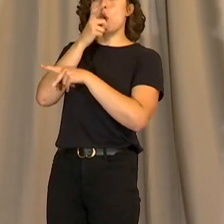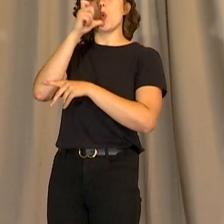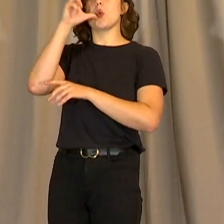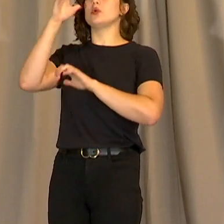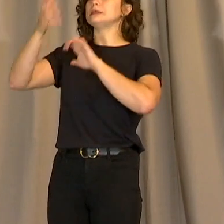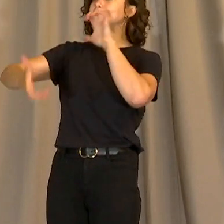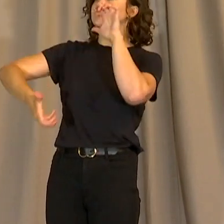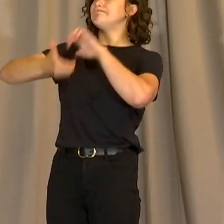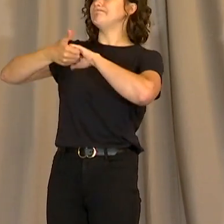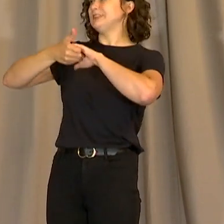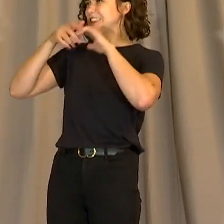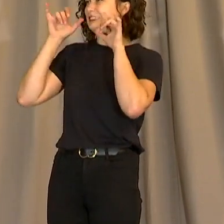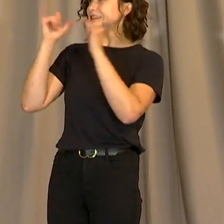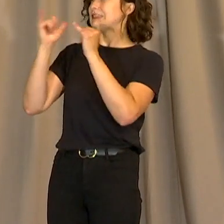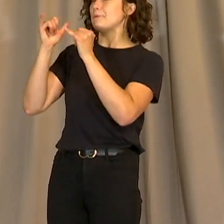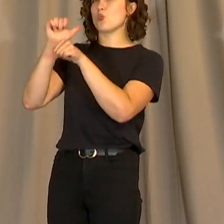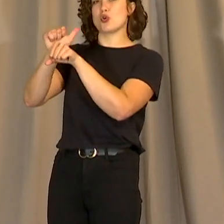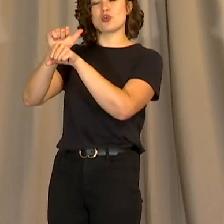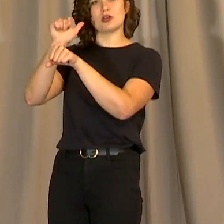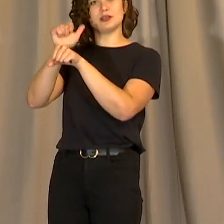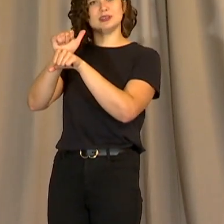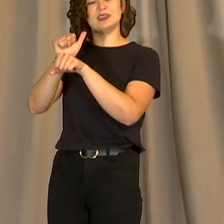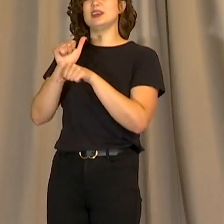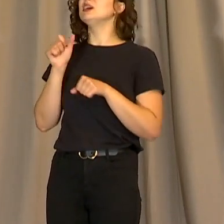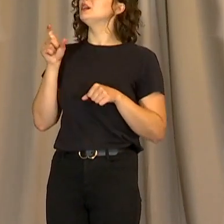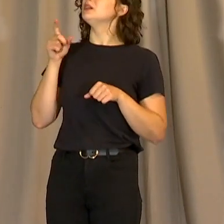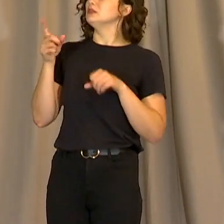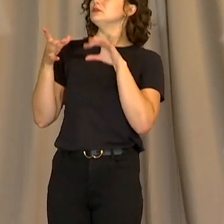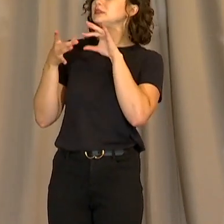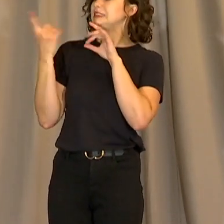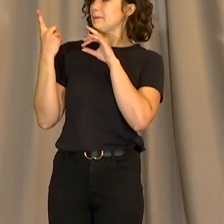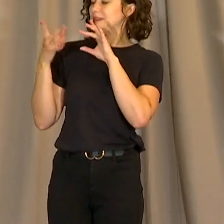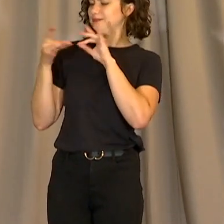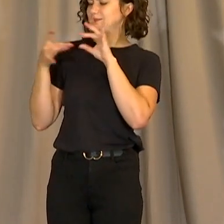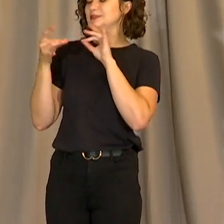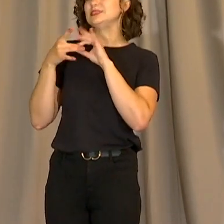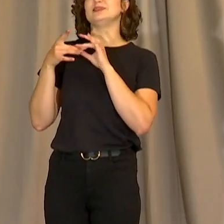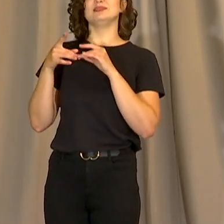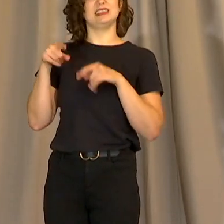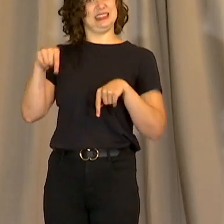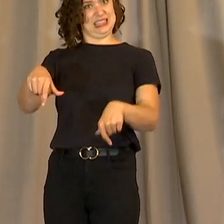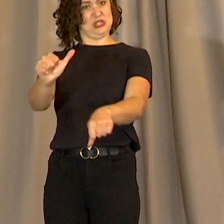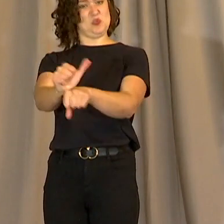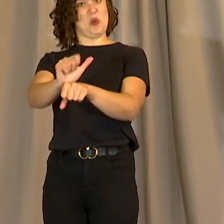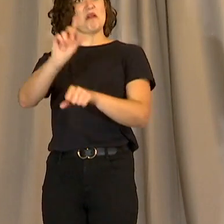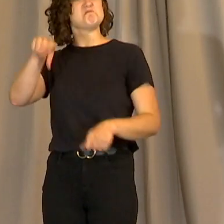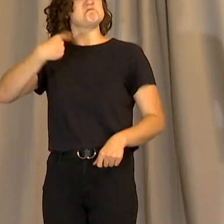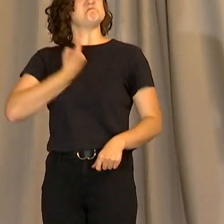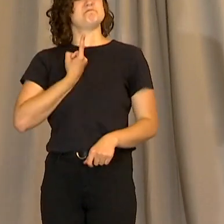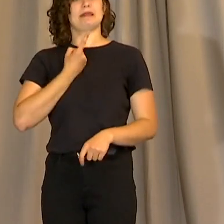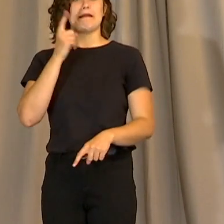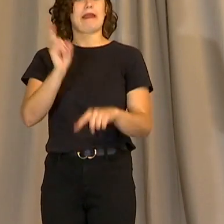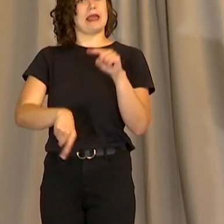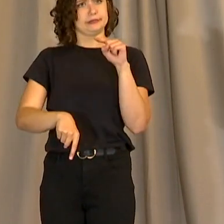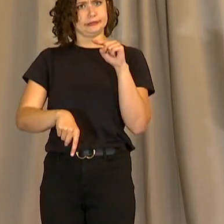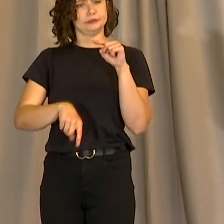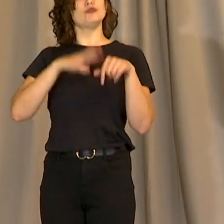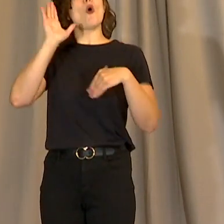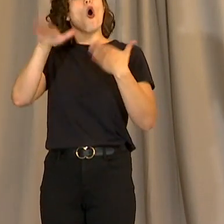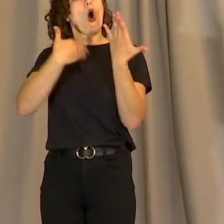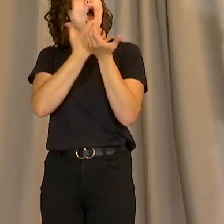said it, Renee, you can't do this work by yourself. All liberation work is collective